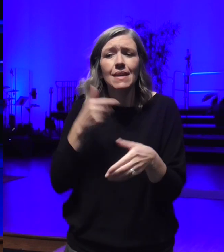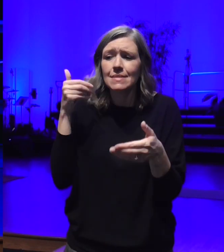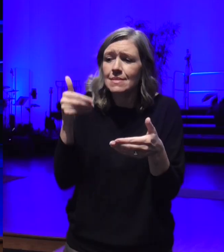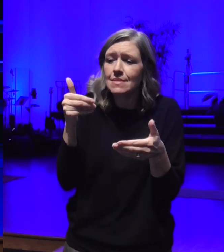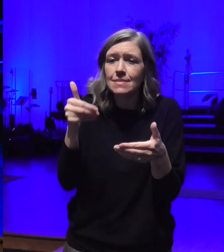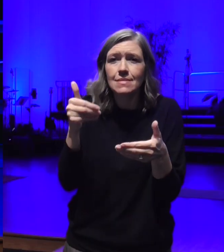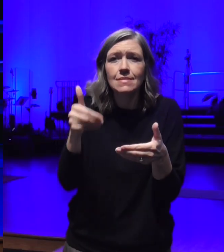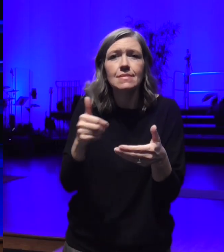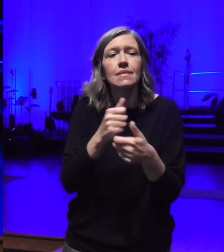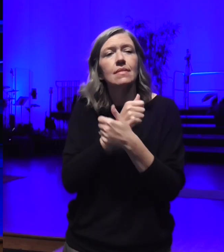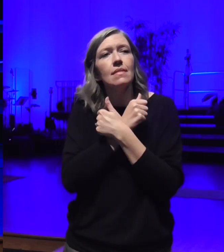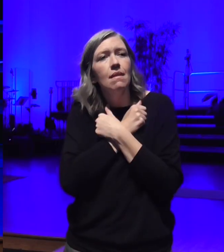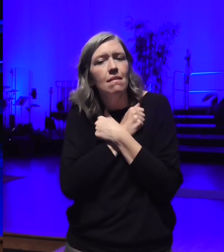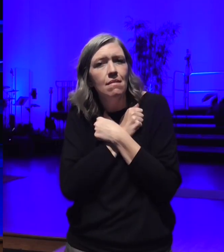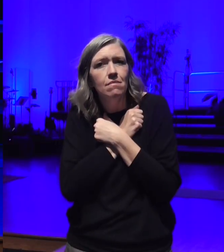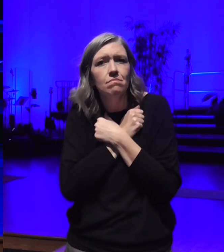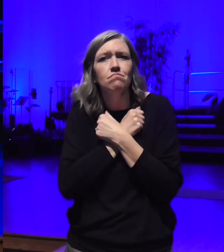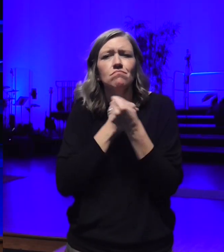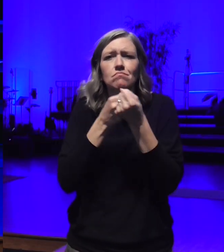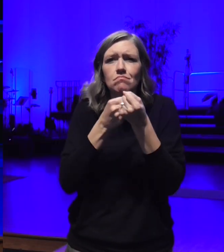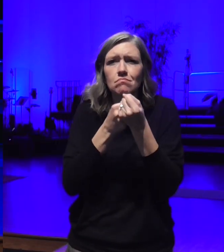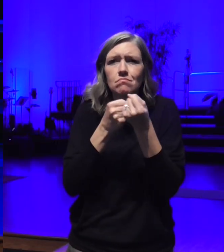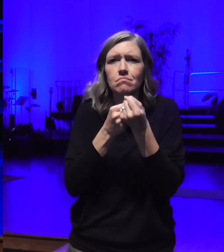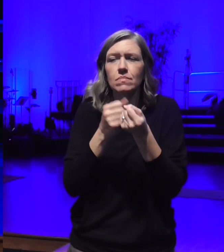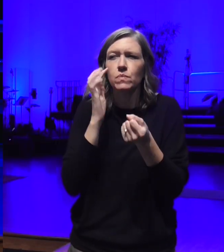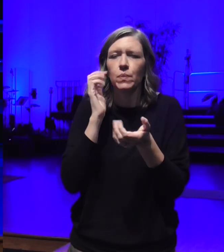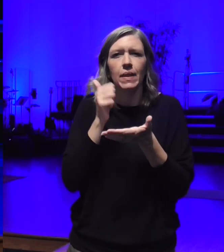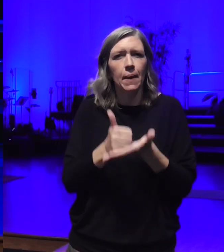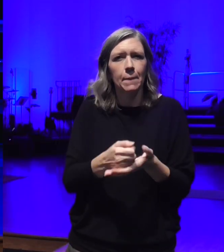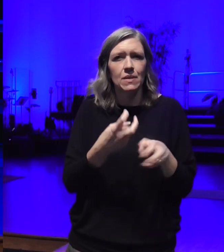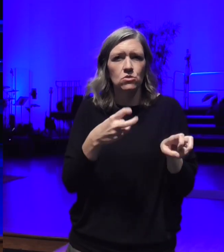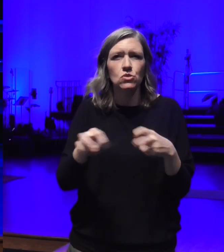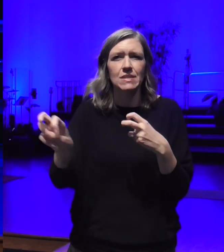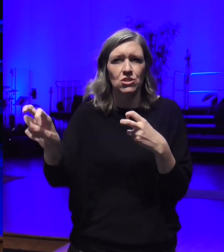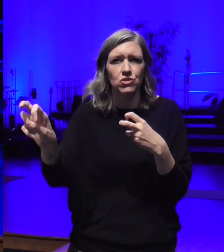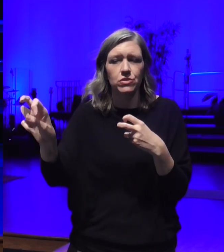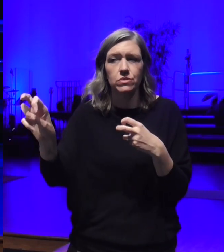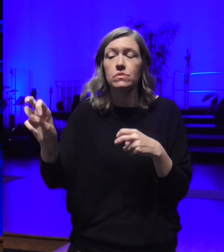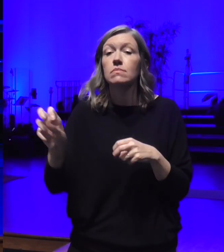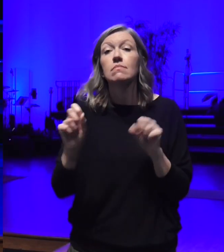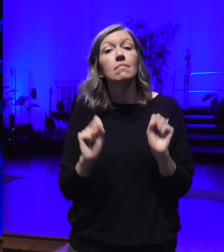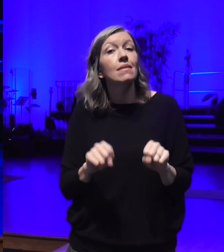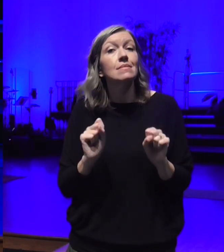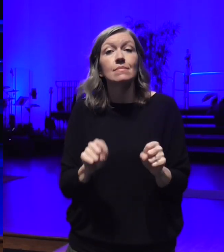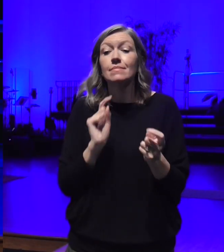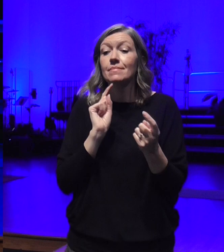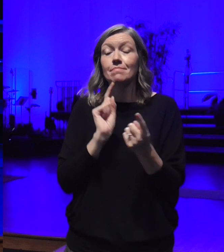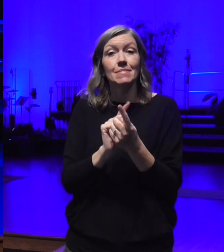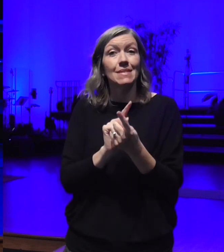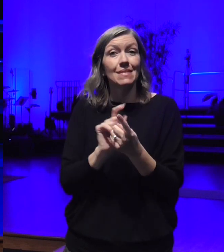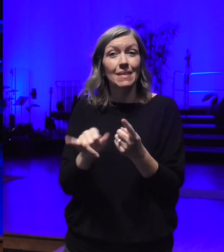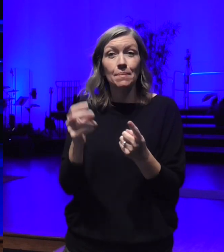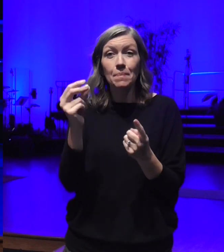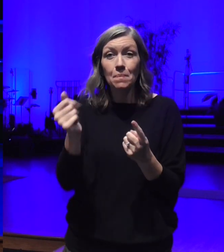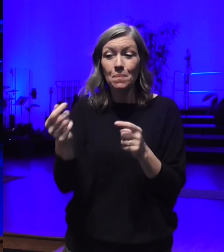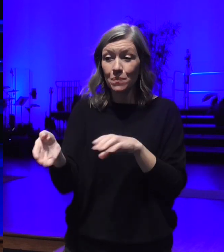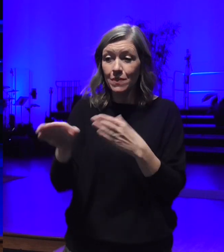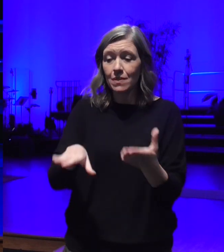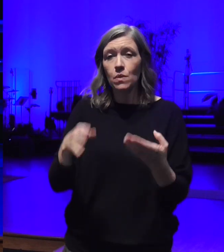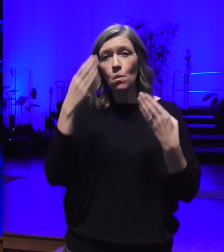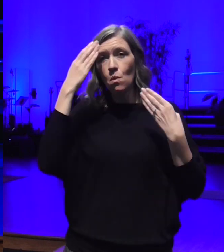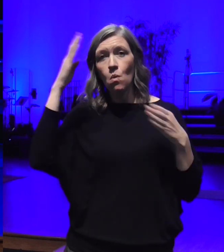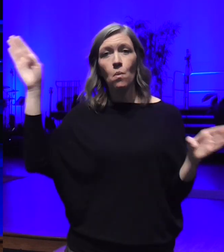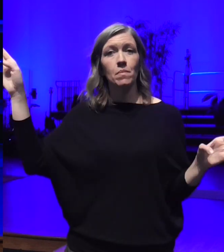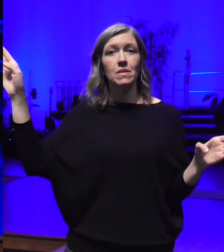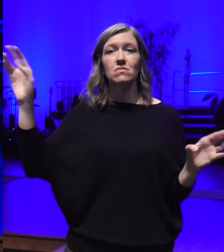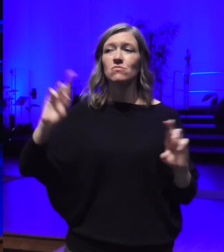hearts and with the kind of support that will help us make this transition. It is possible to meet the moment of death with openness, equipped